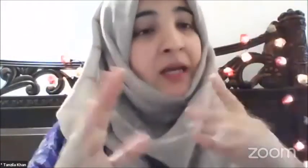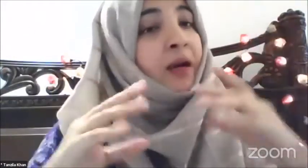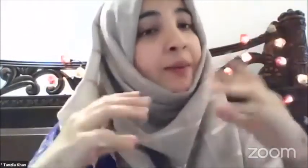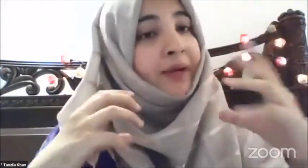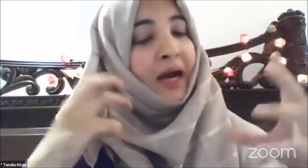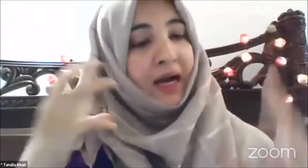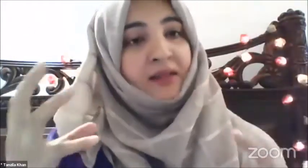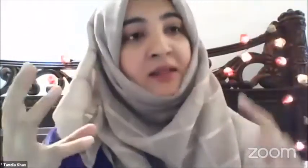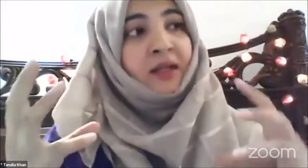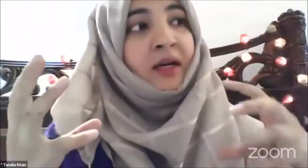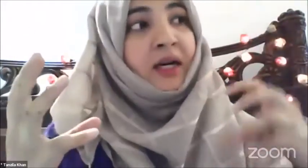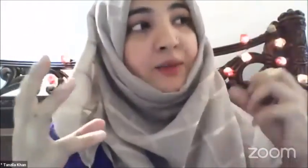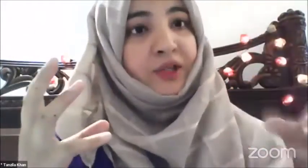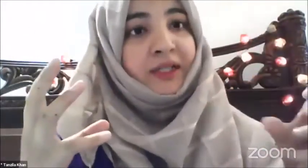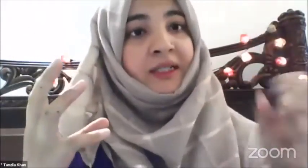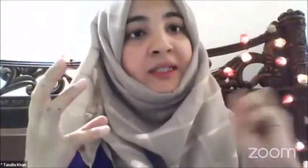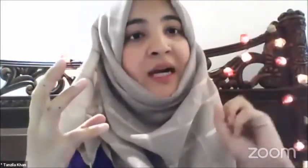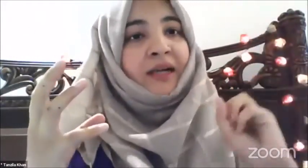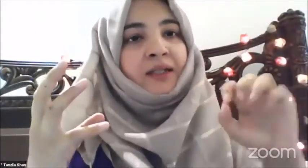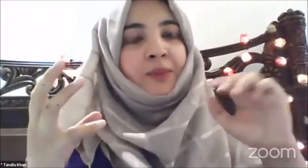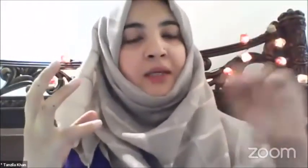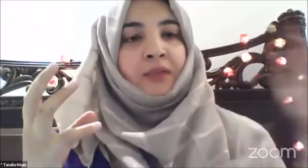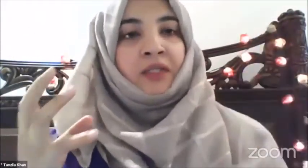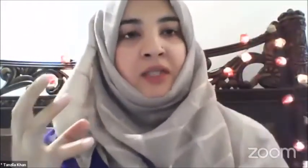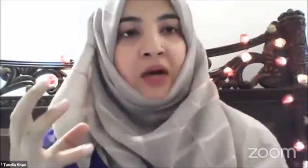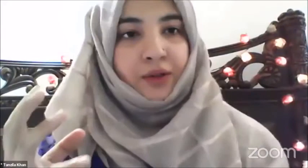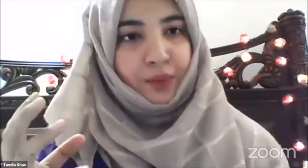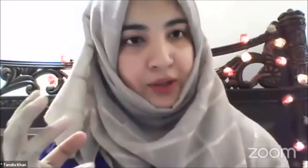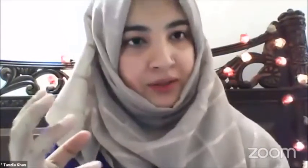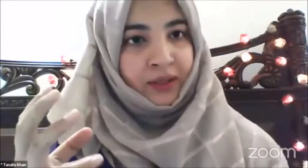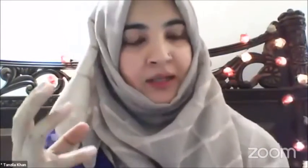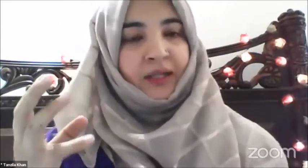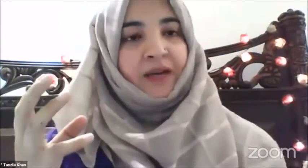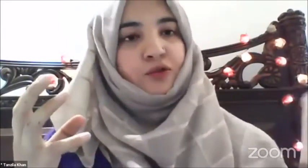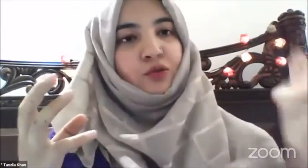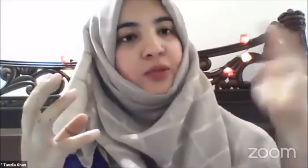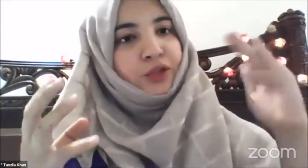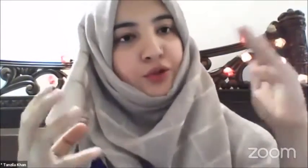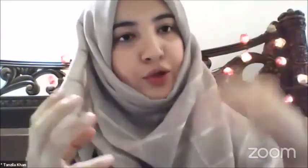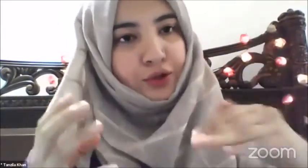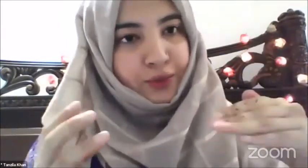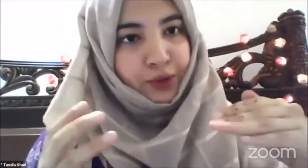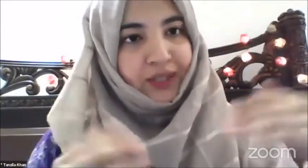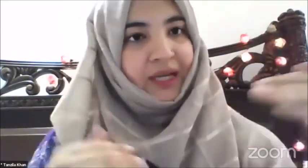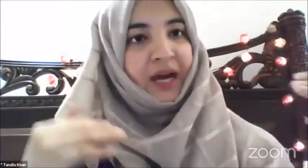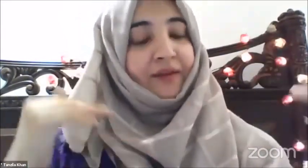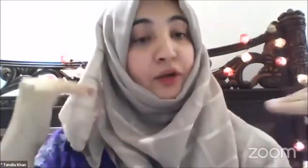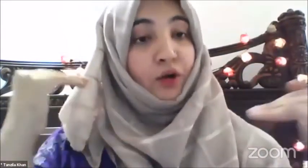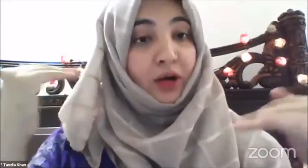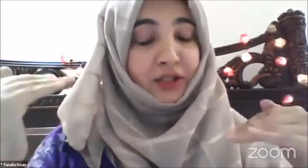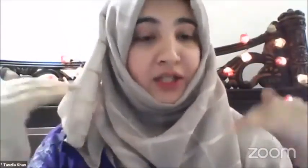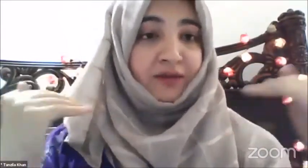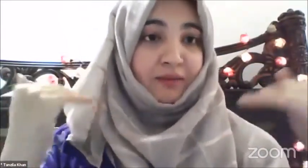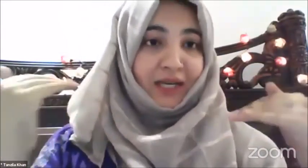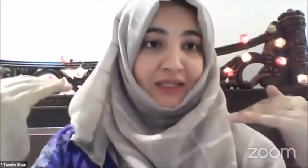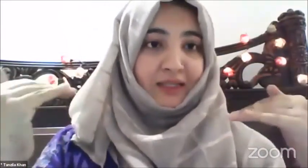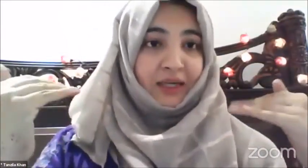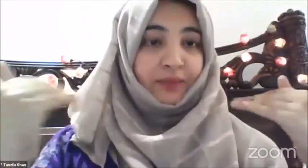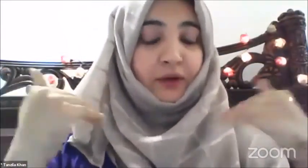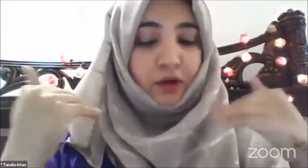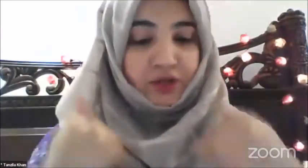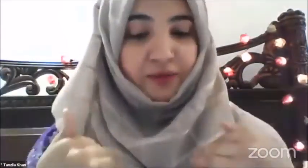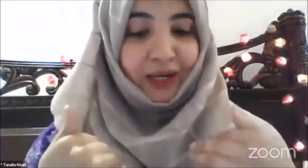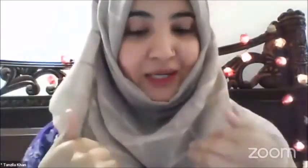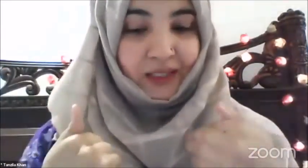that, but as a community that is being missed out upon. They have so much to contribute. They have a knowledge, they have a